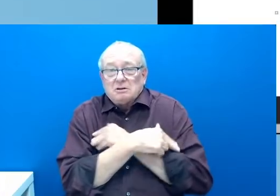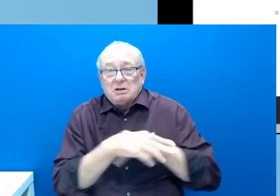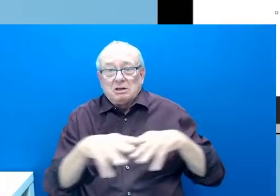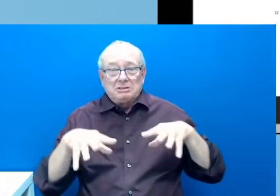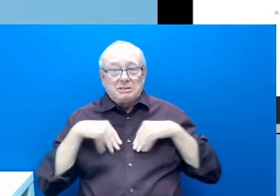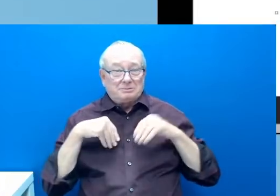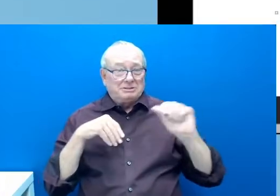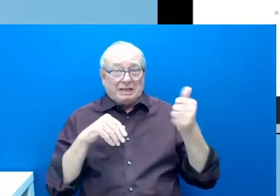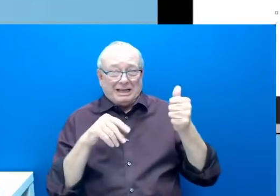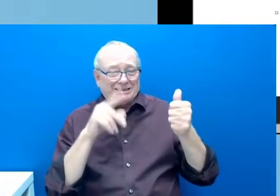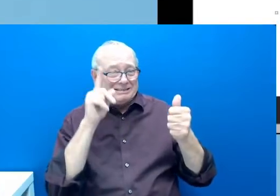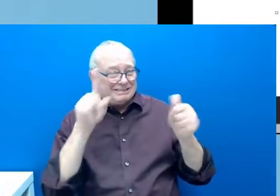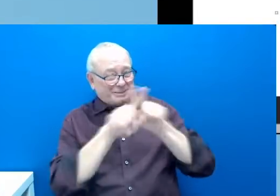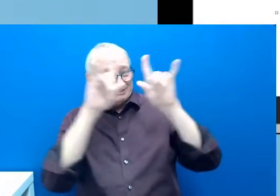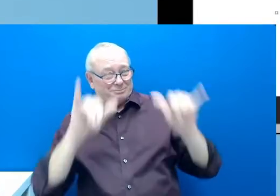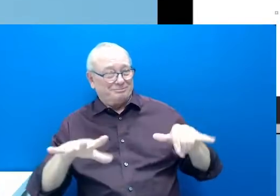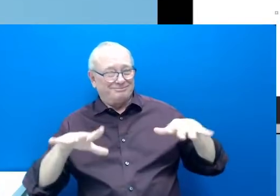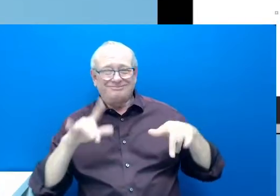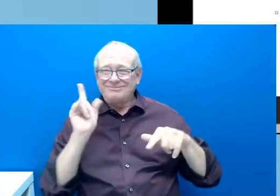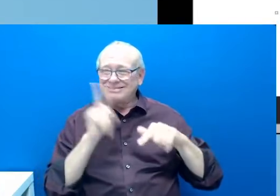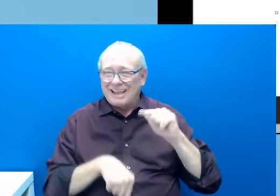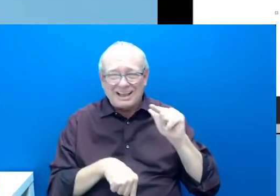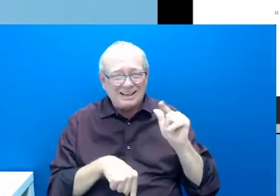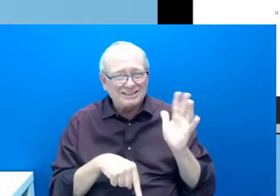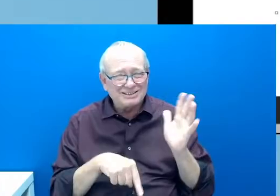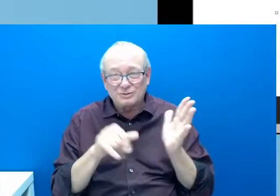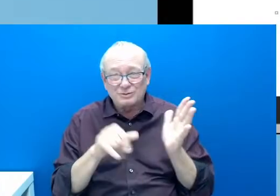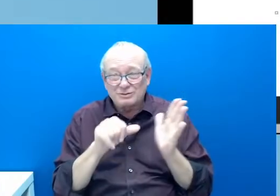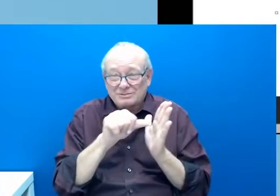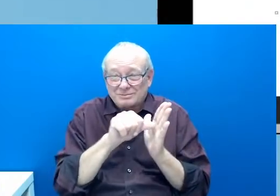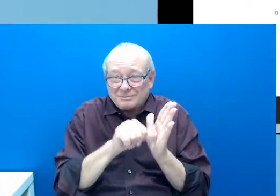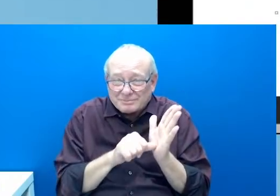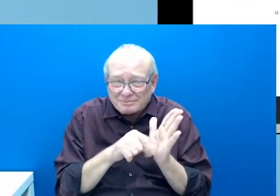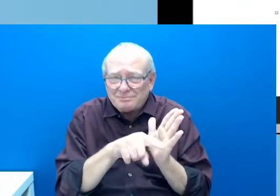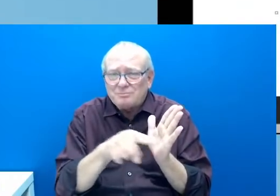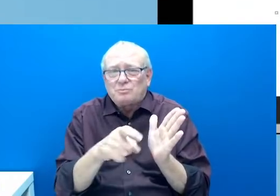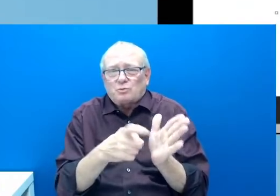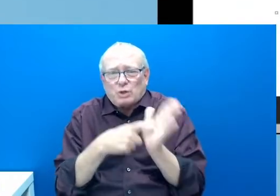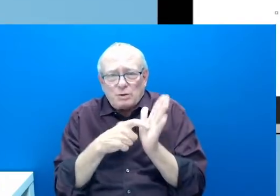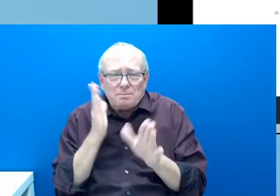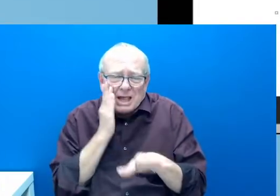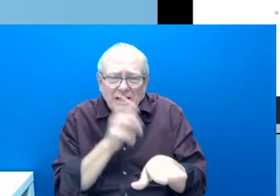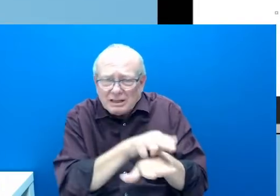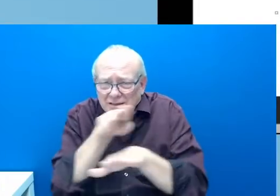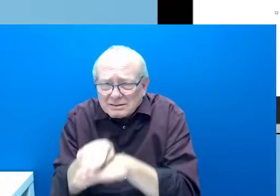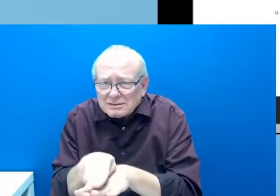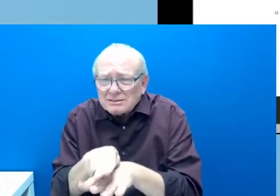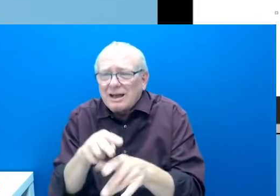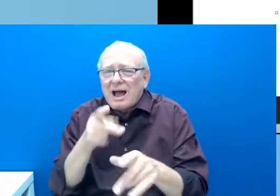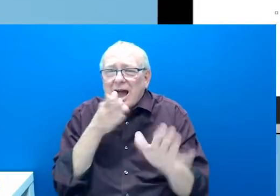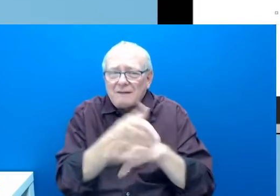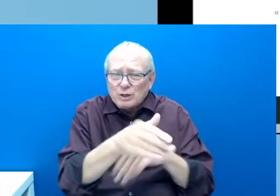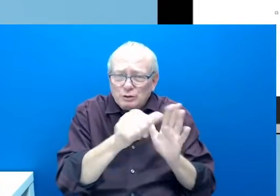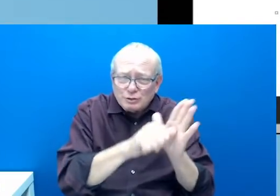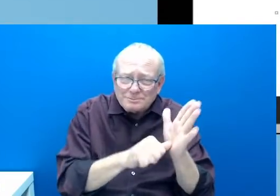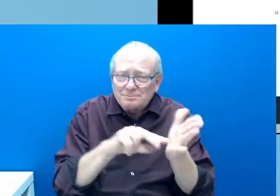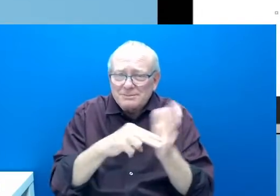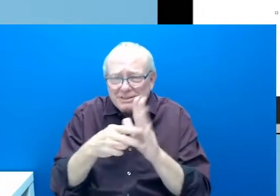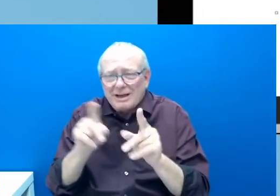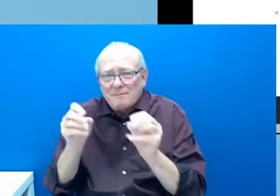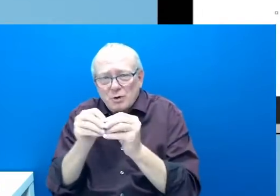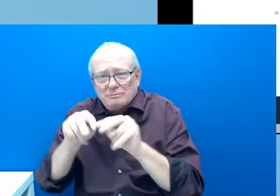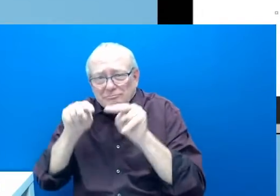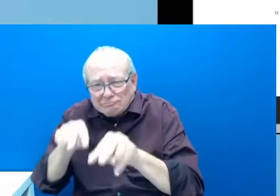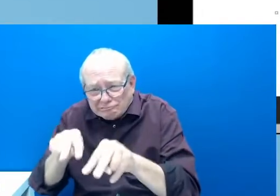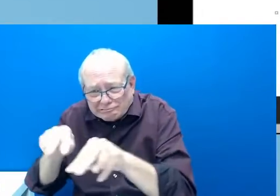we expect them to, for example, need a hospital bed after surgery. So that adds to the complexity of the decision making. So, day